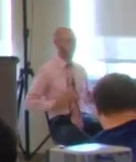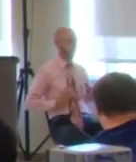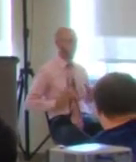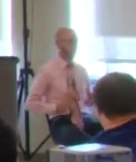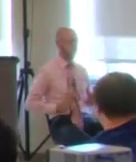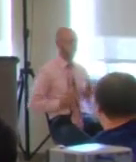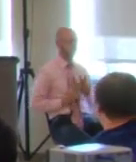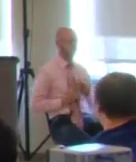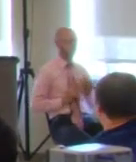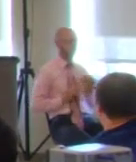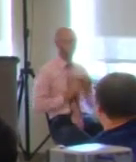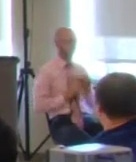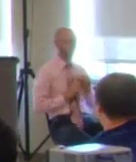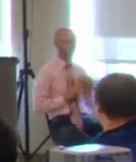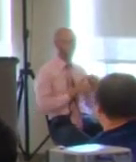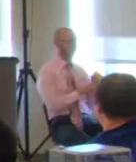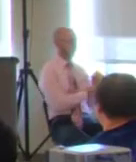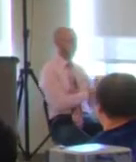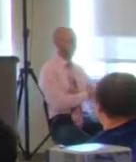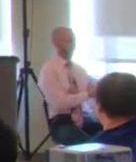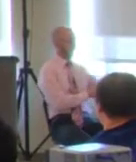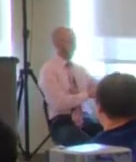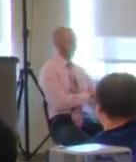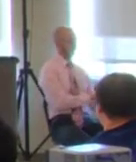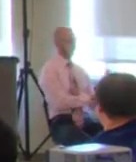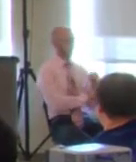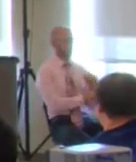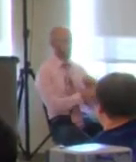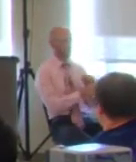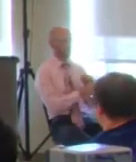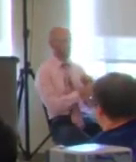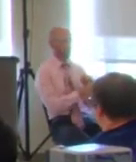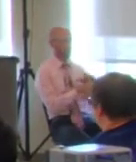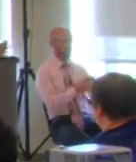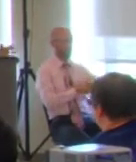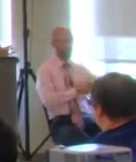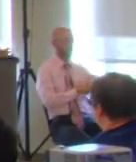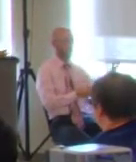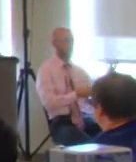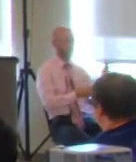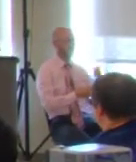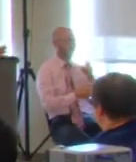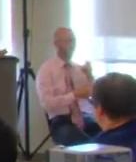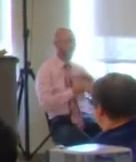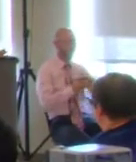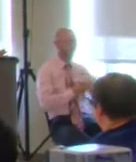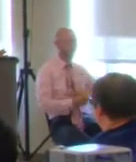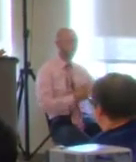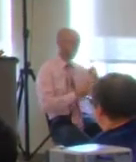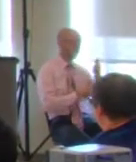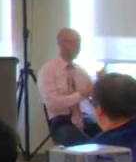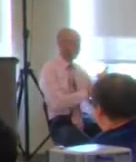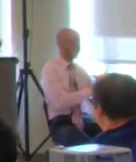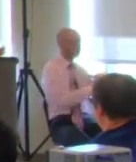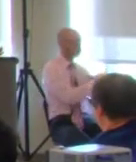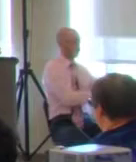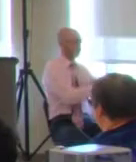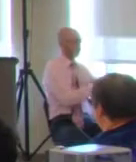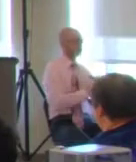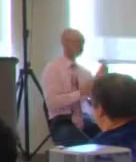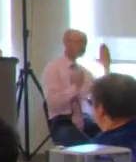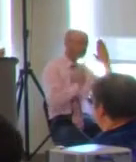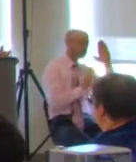going back to work is not stressful. In fact, it decreases their stress because they're so stressed out about not having any money and not